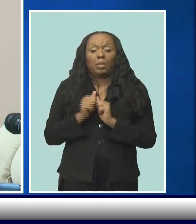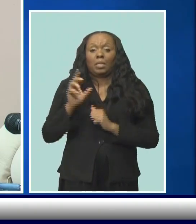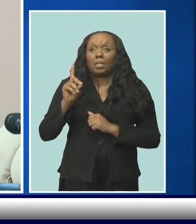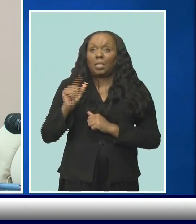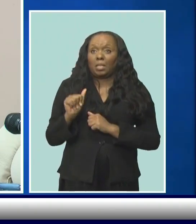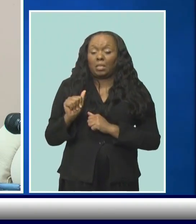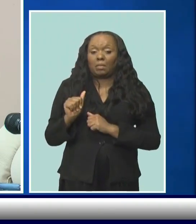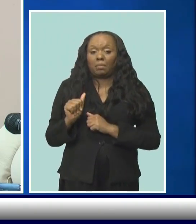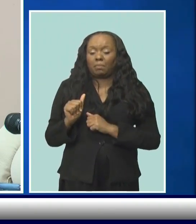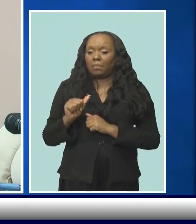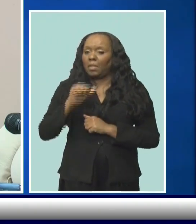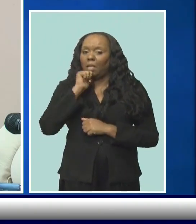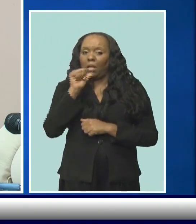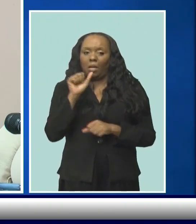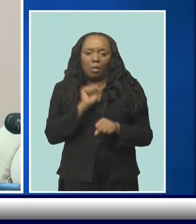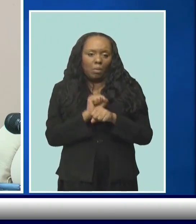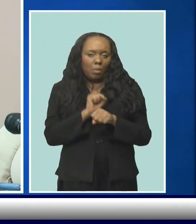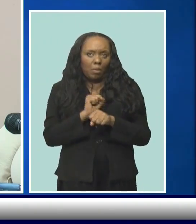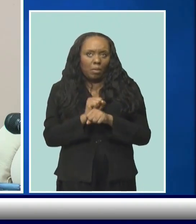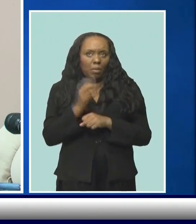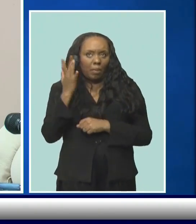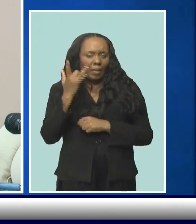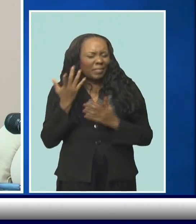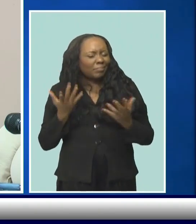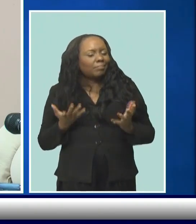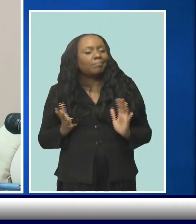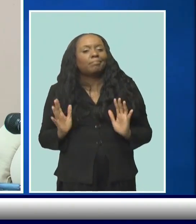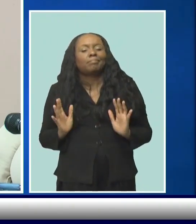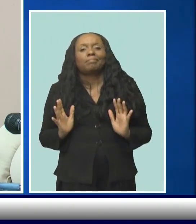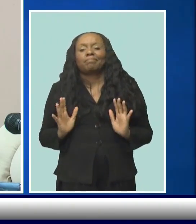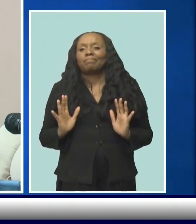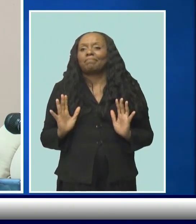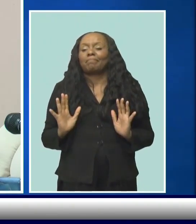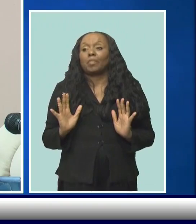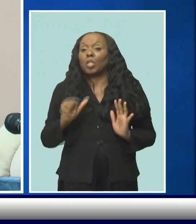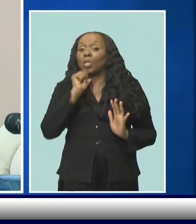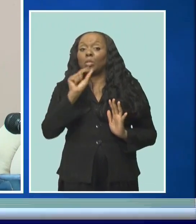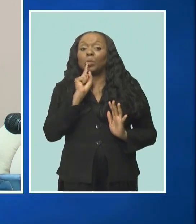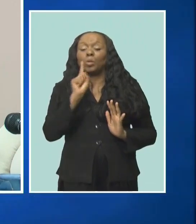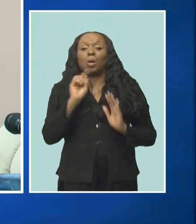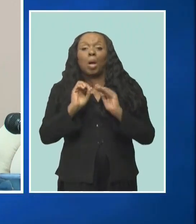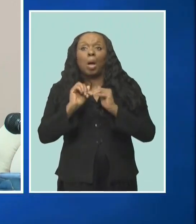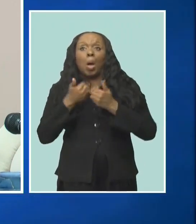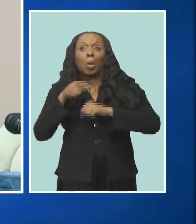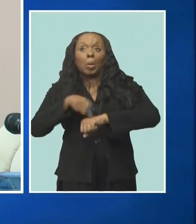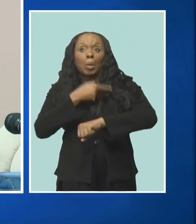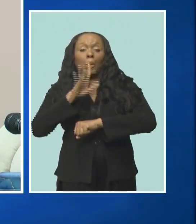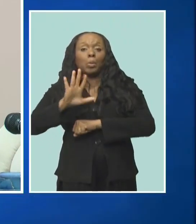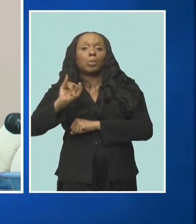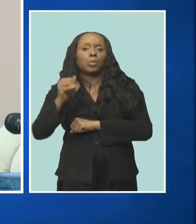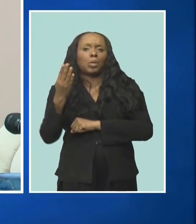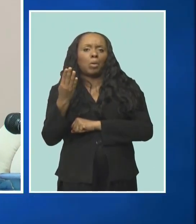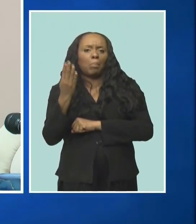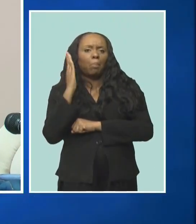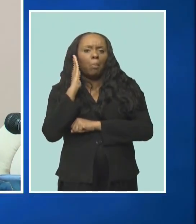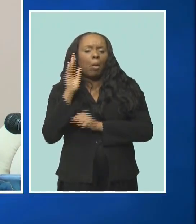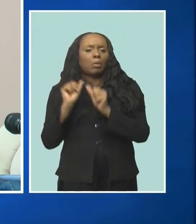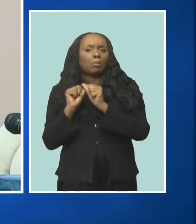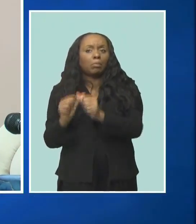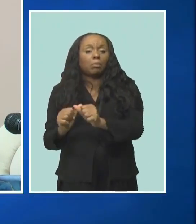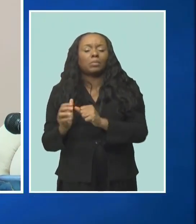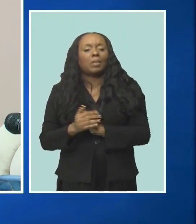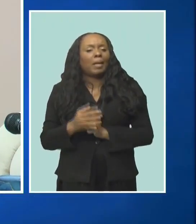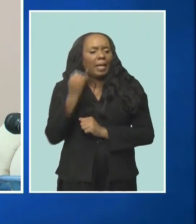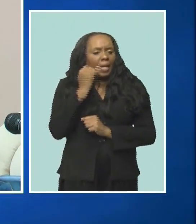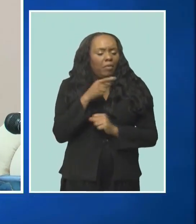working because first you're not sure how long-term the job is. And so if you